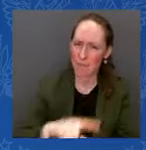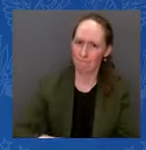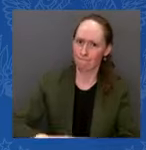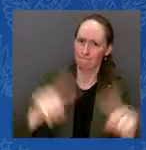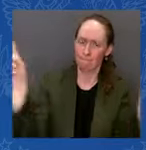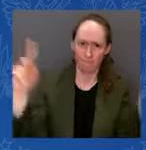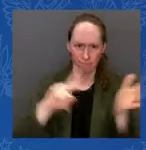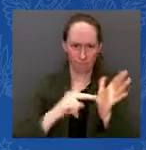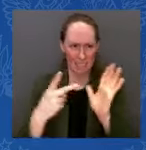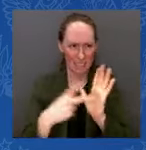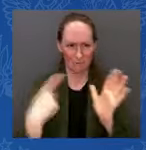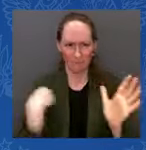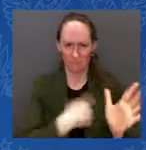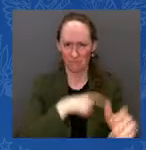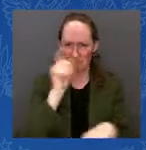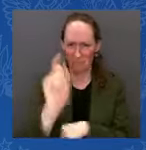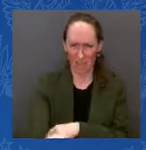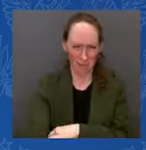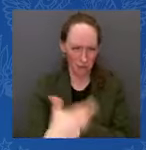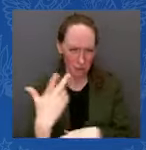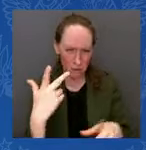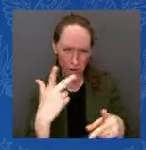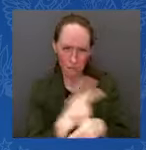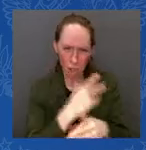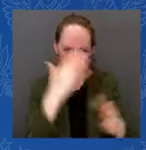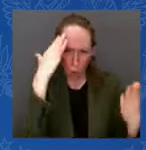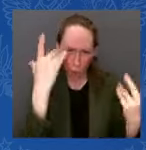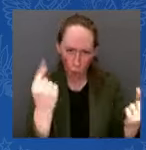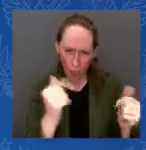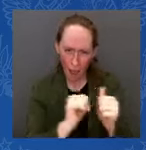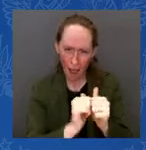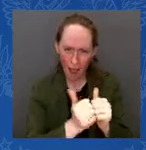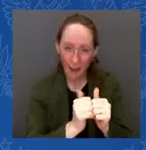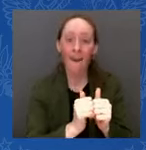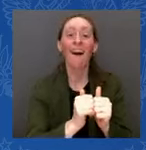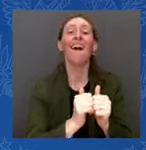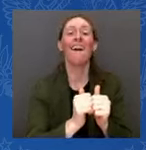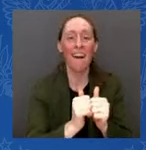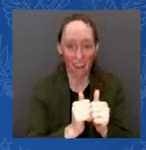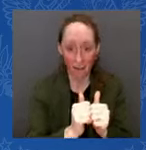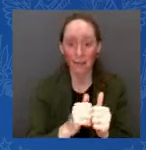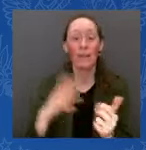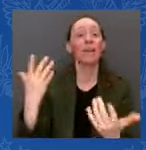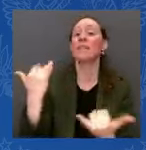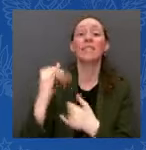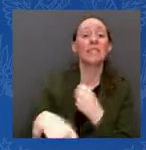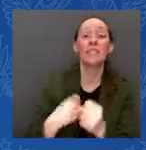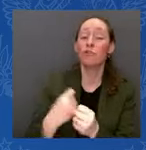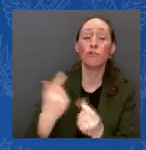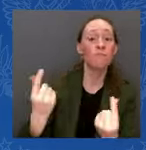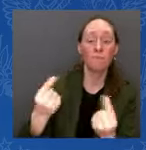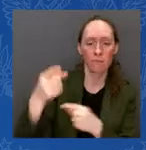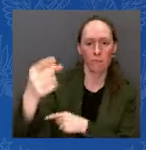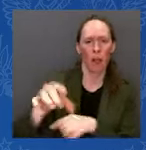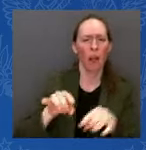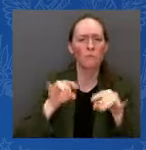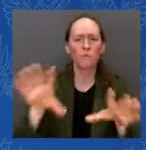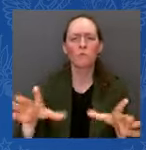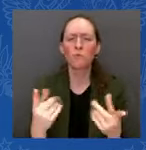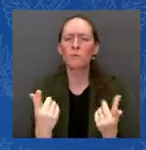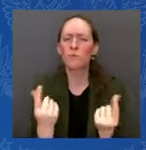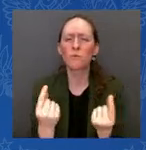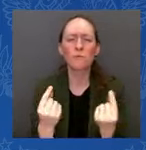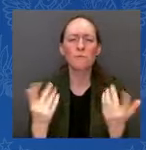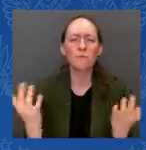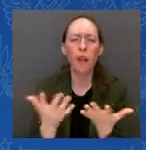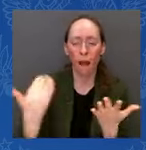embed with U.S. and U.K. crews on boats and at bases in our schools and our shipyards. We'll also begin to increase our port